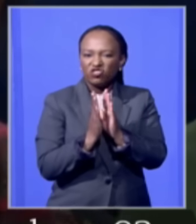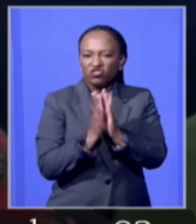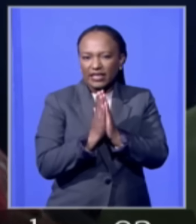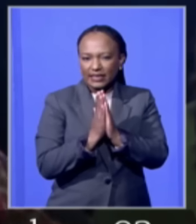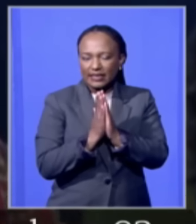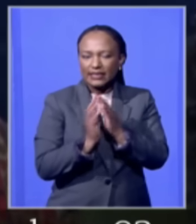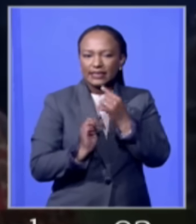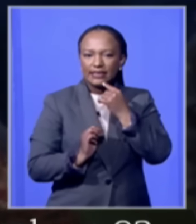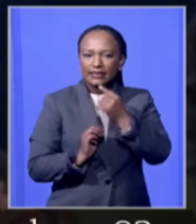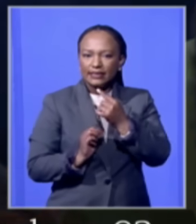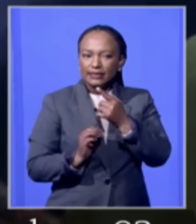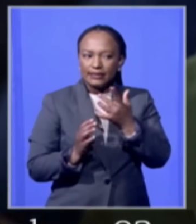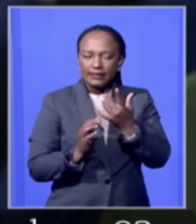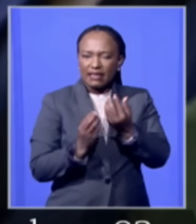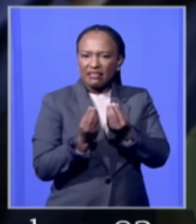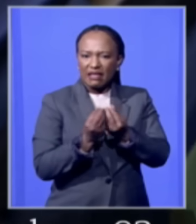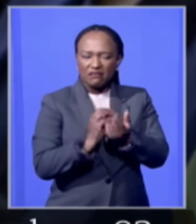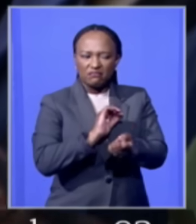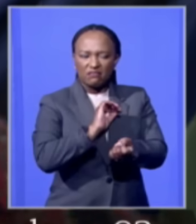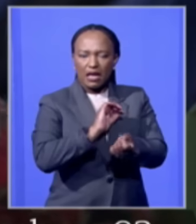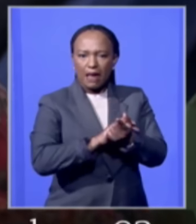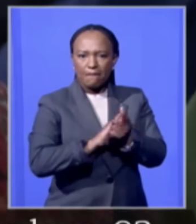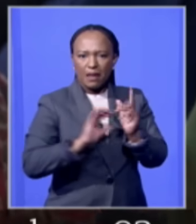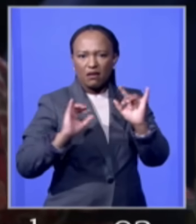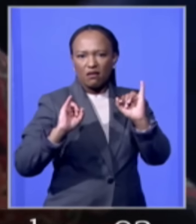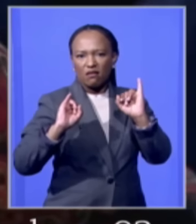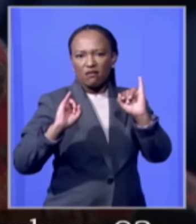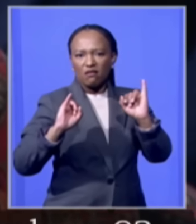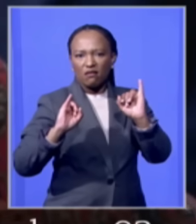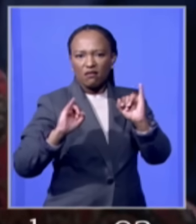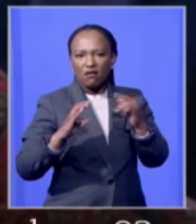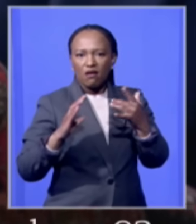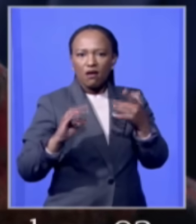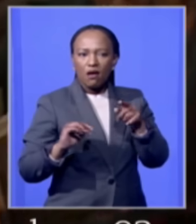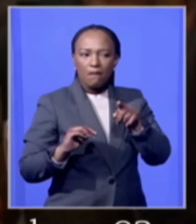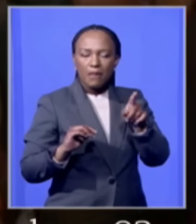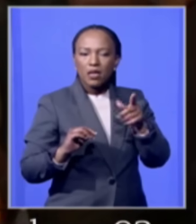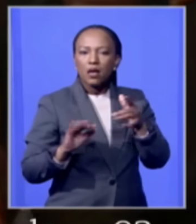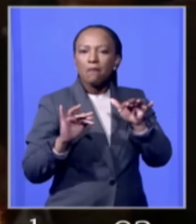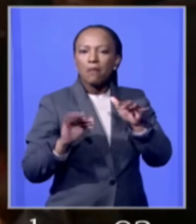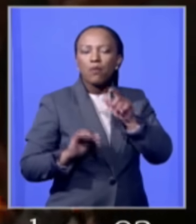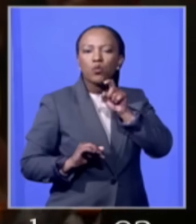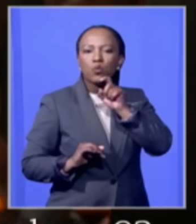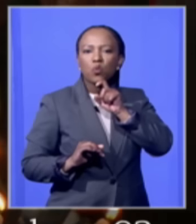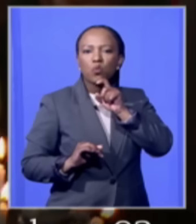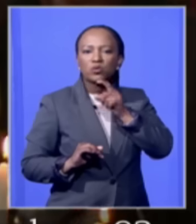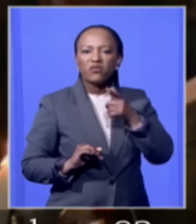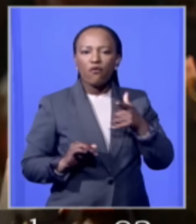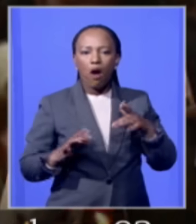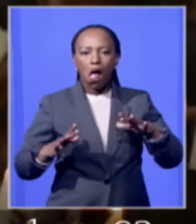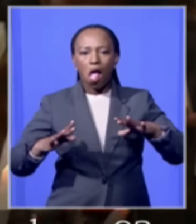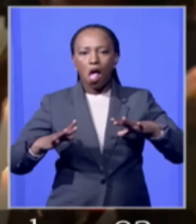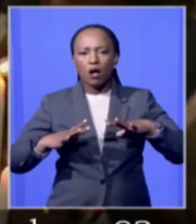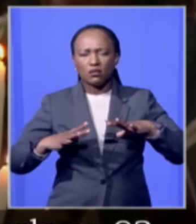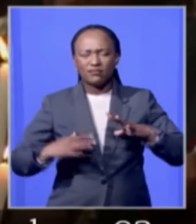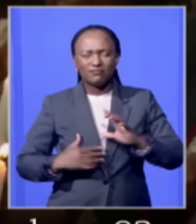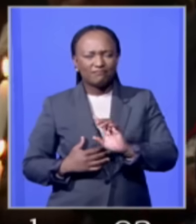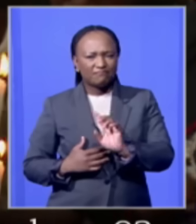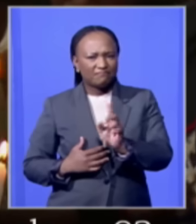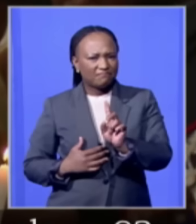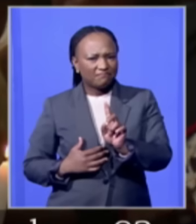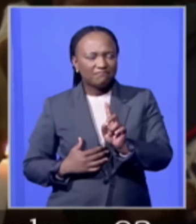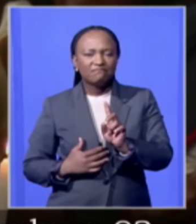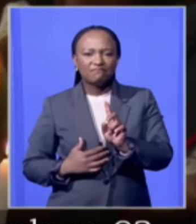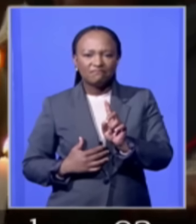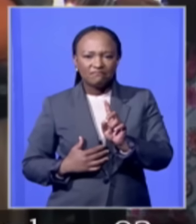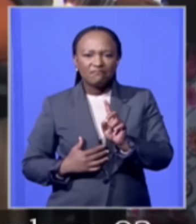ka a ga a swanela go šomišwa bjalo ka sekema sa go ikhumiša. Mvoko o tlaleditše ka la gore ke